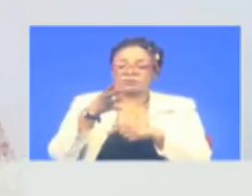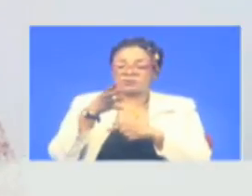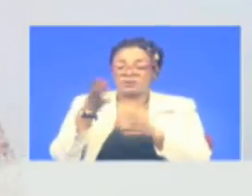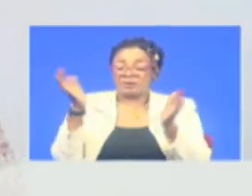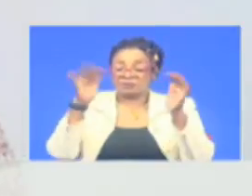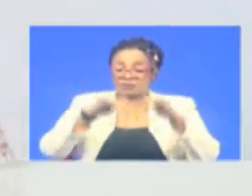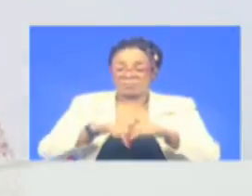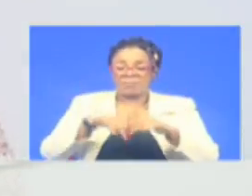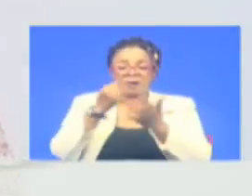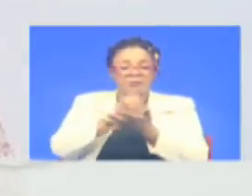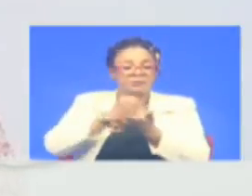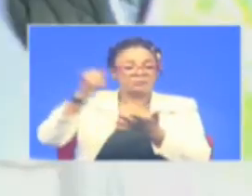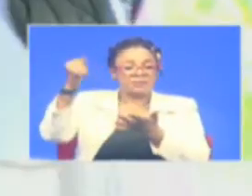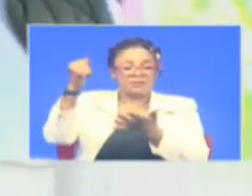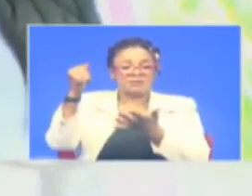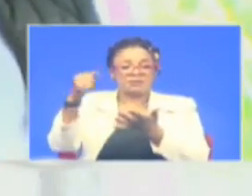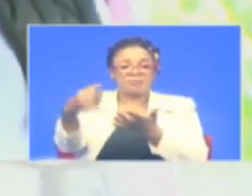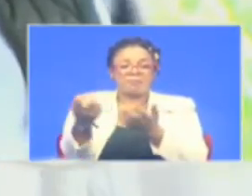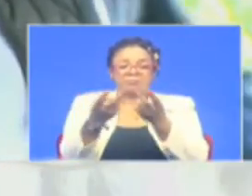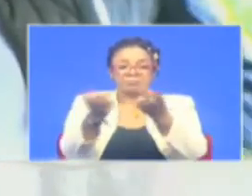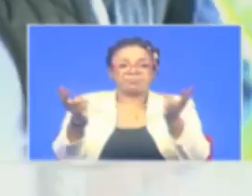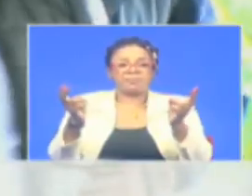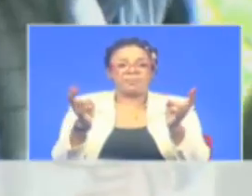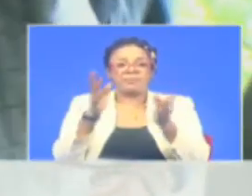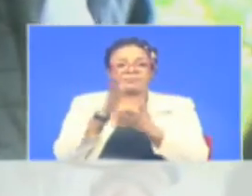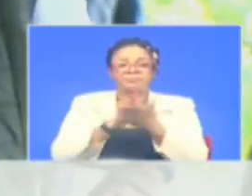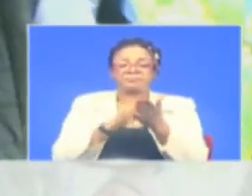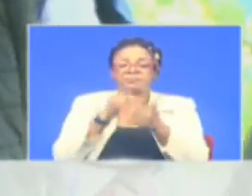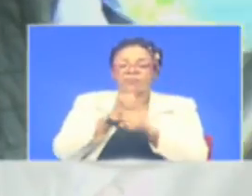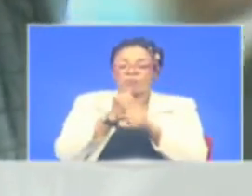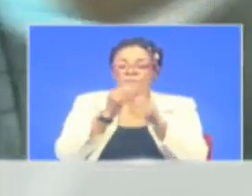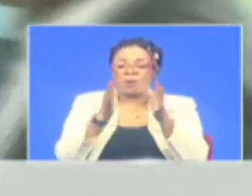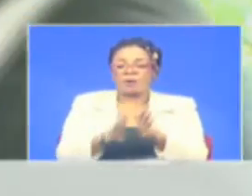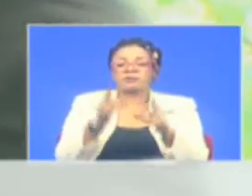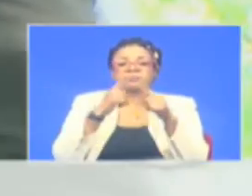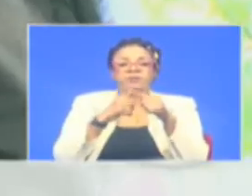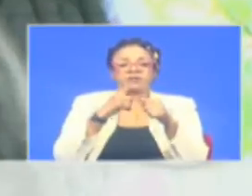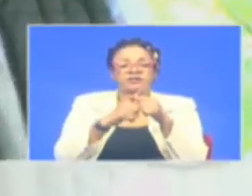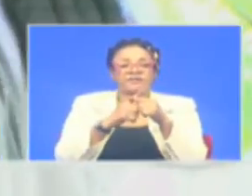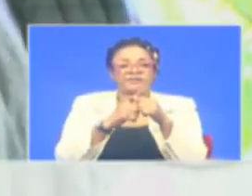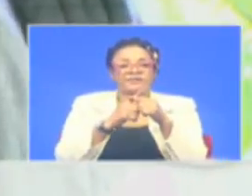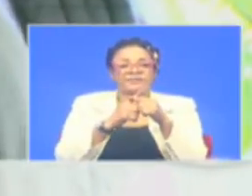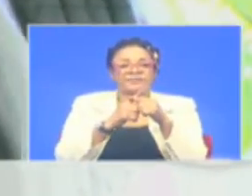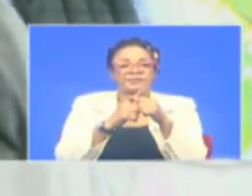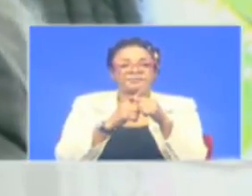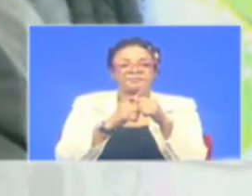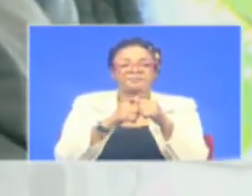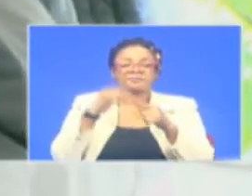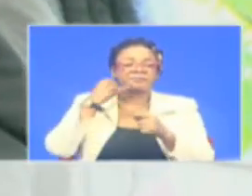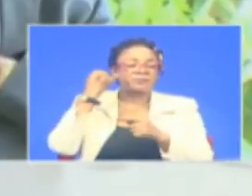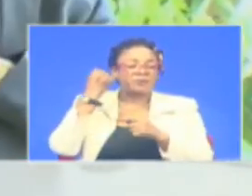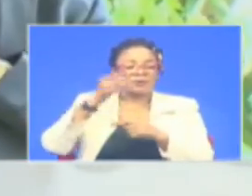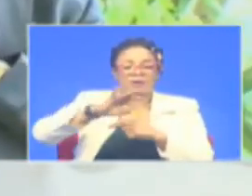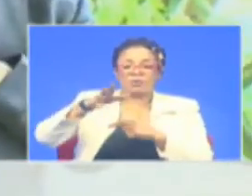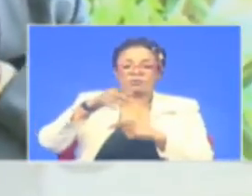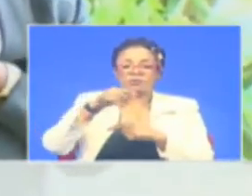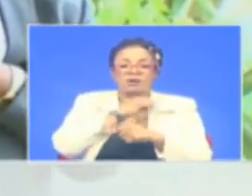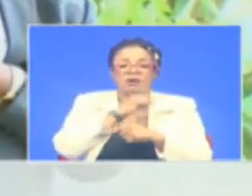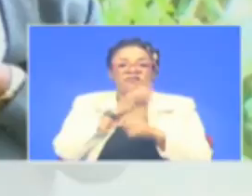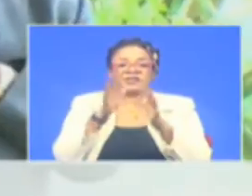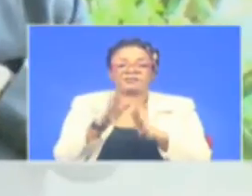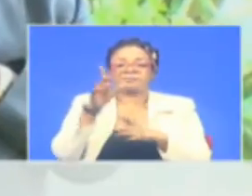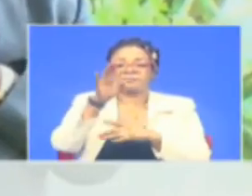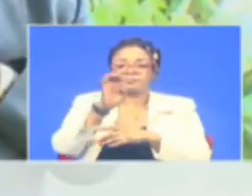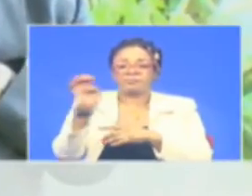physical sittings after some of the county workers tested positive for the virus. Nakuru County Governor Lee Kinyanjui says